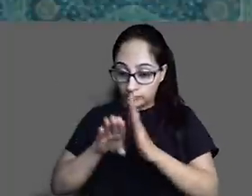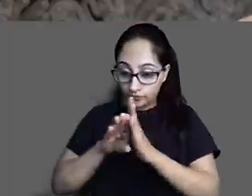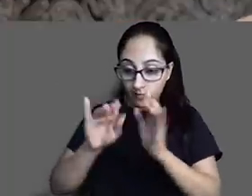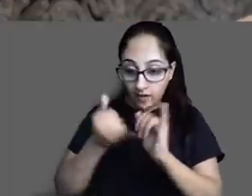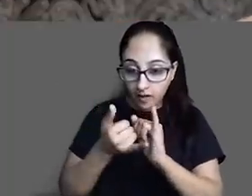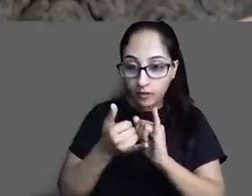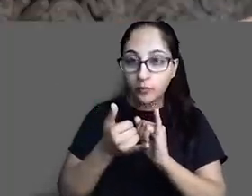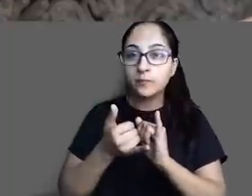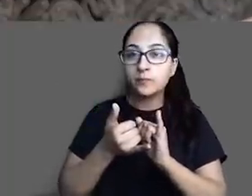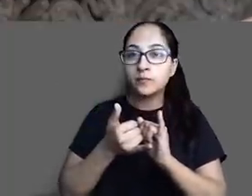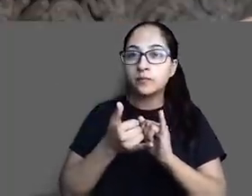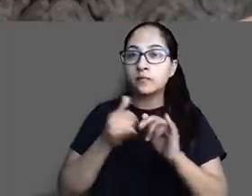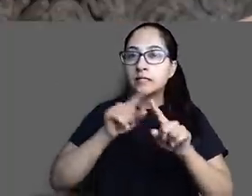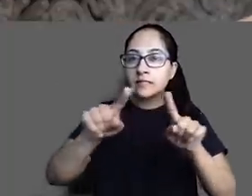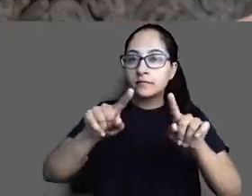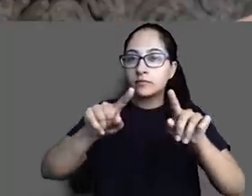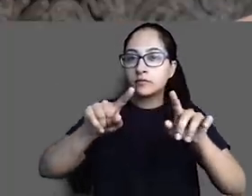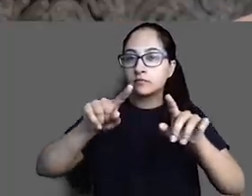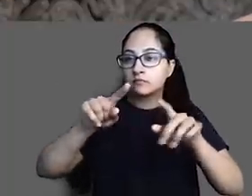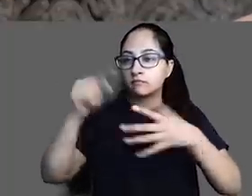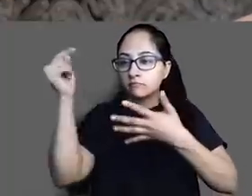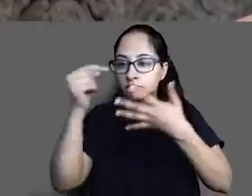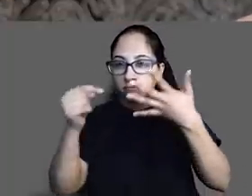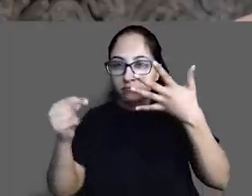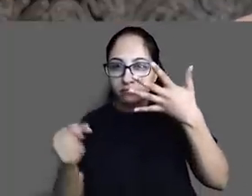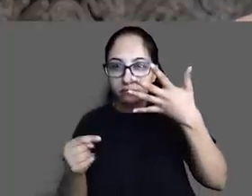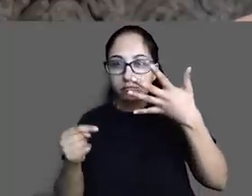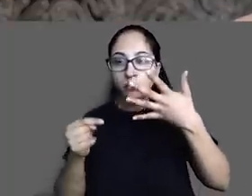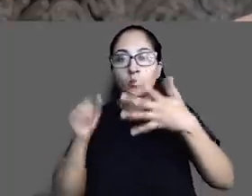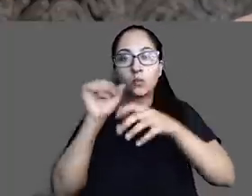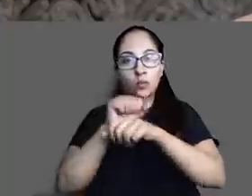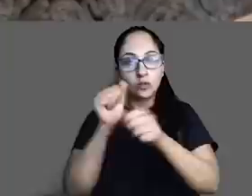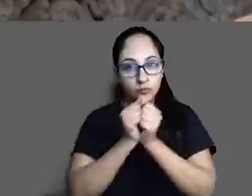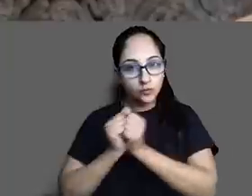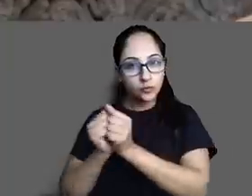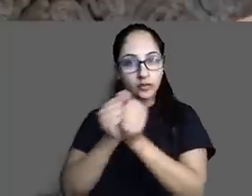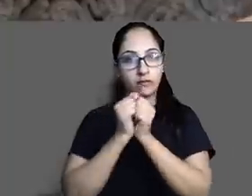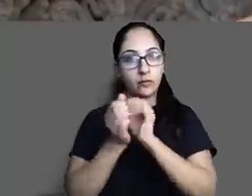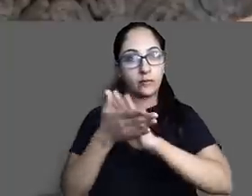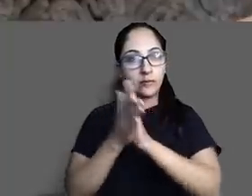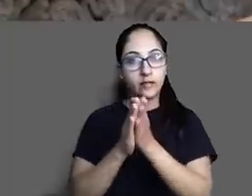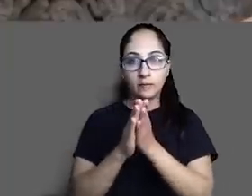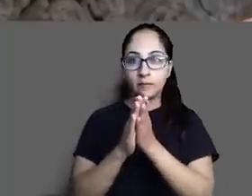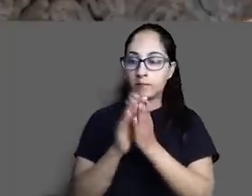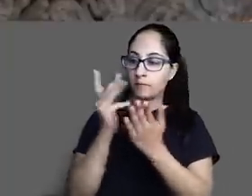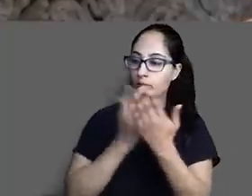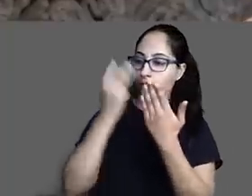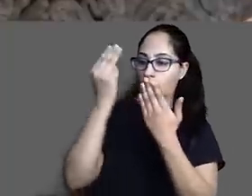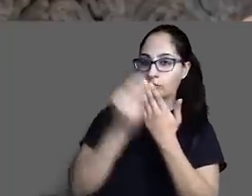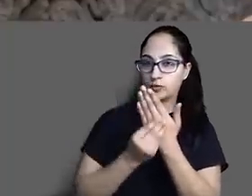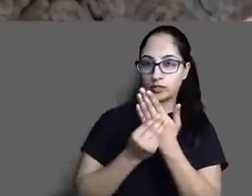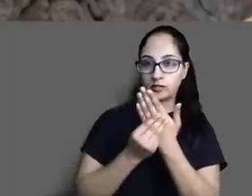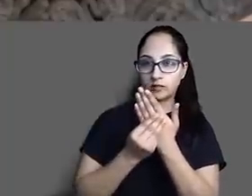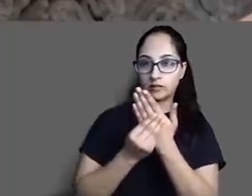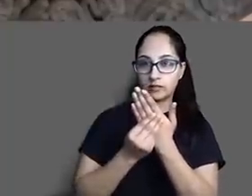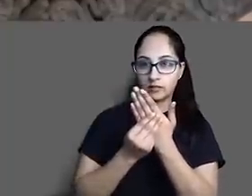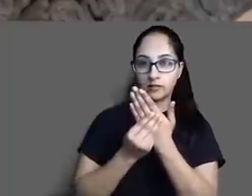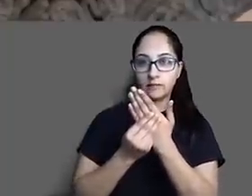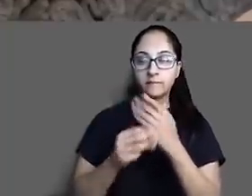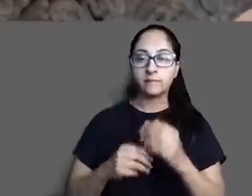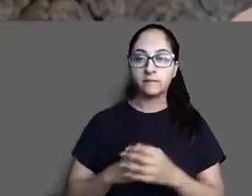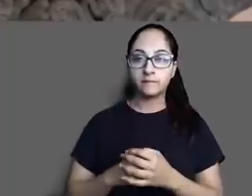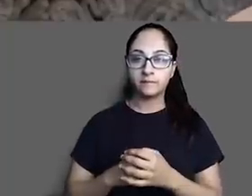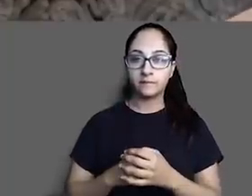practices are seen as a as a joint undertaking as a joint project um and that's when his benefits